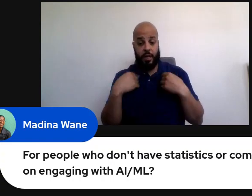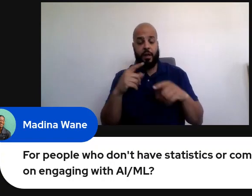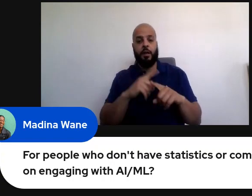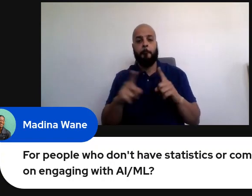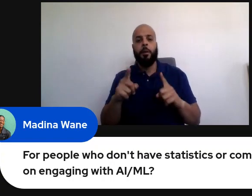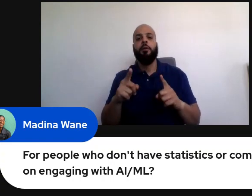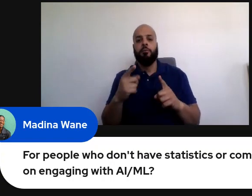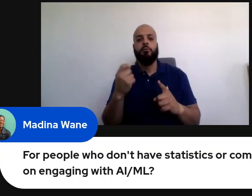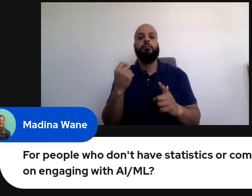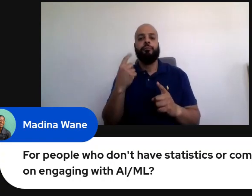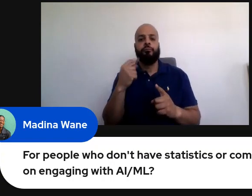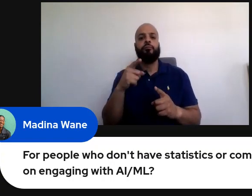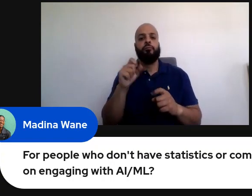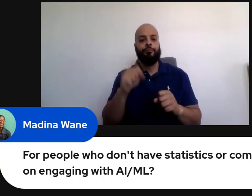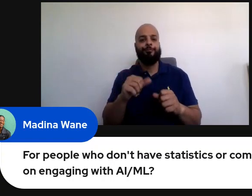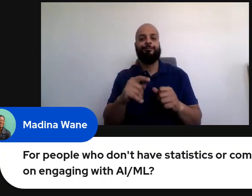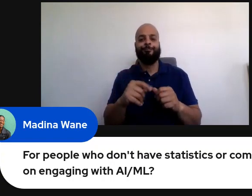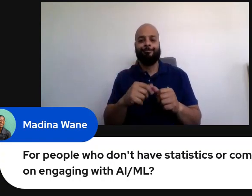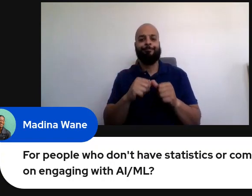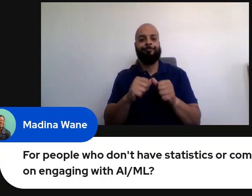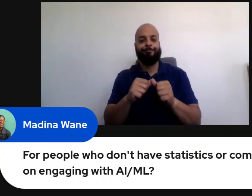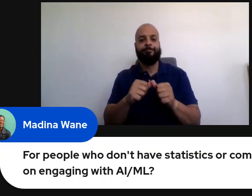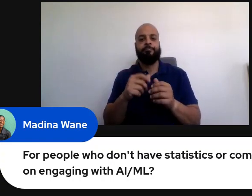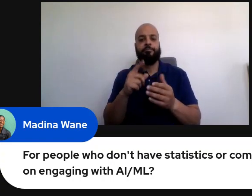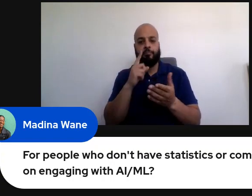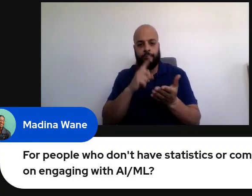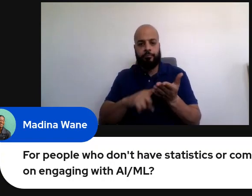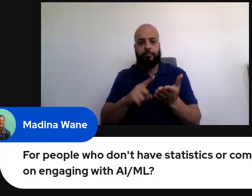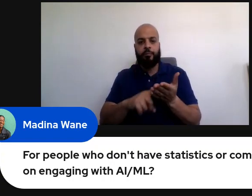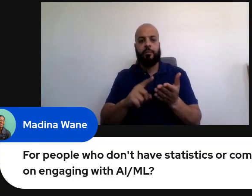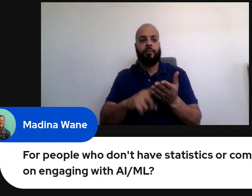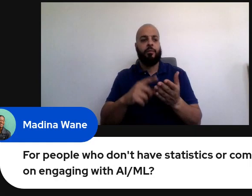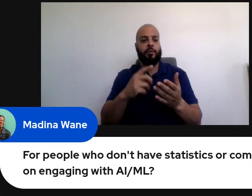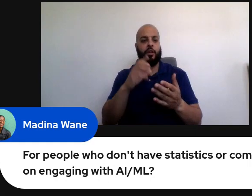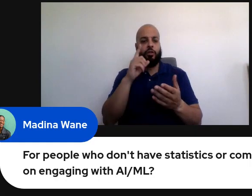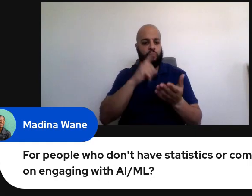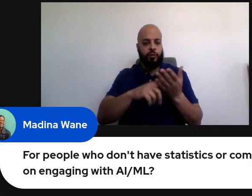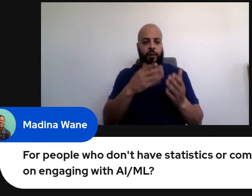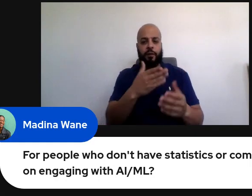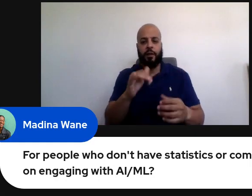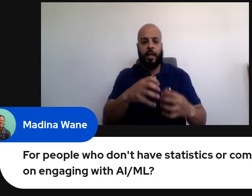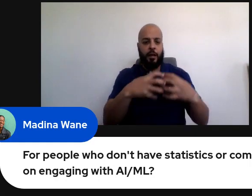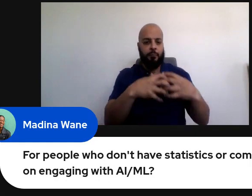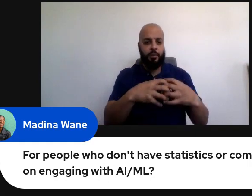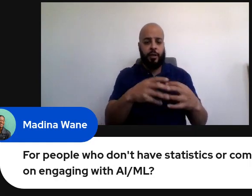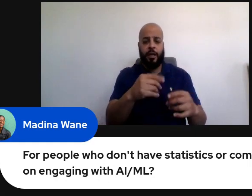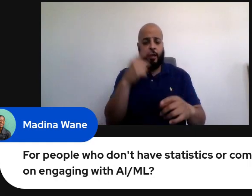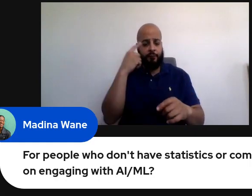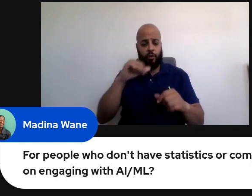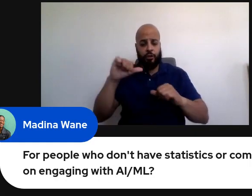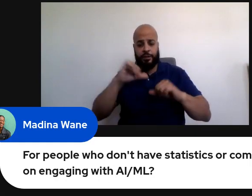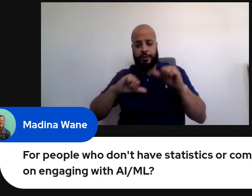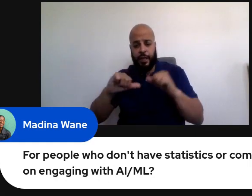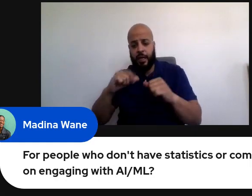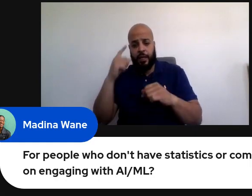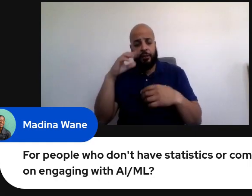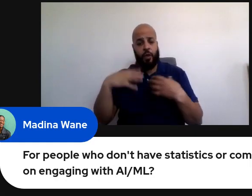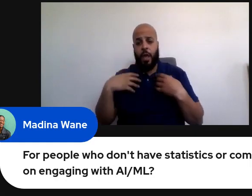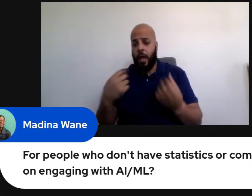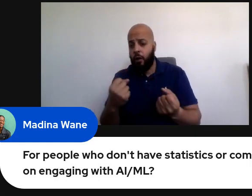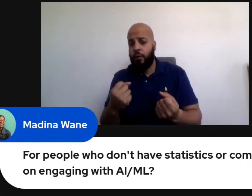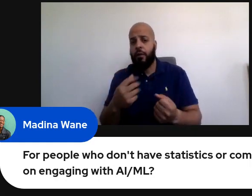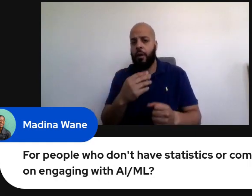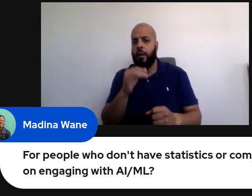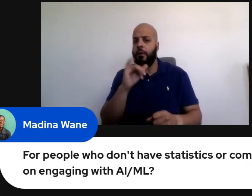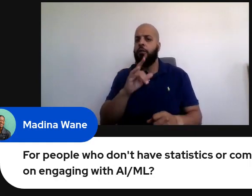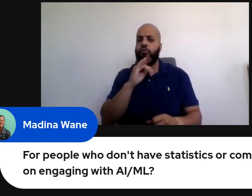can just look up things like machine learning in for science, machine learning for health as well. And these are